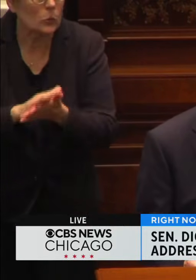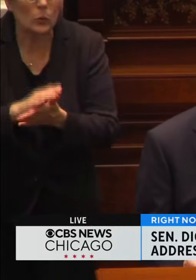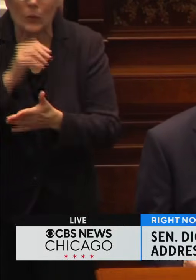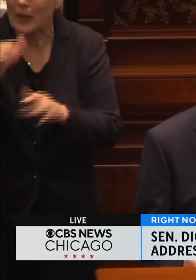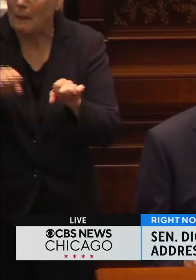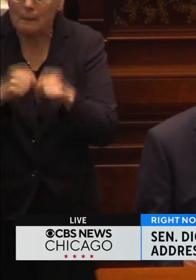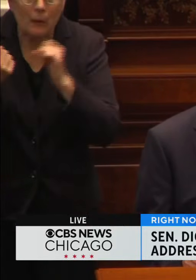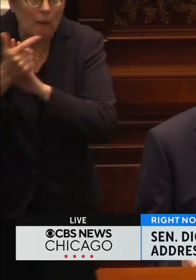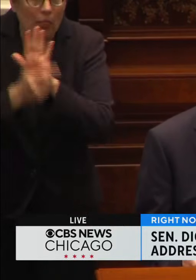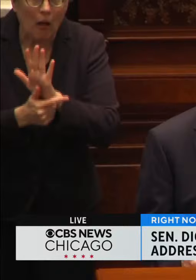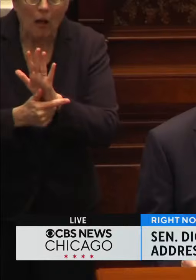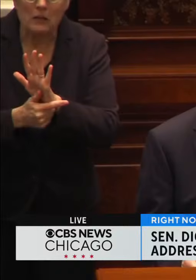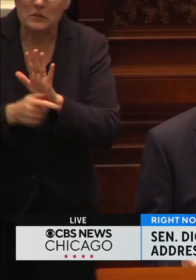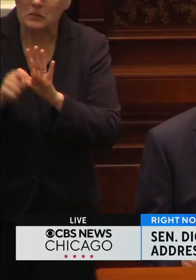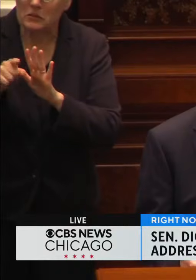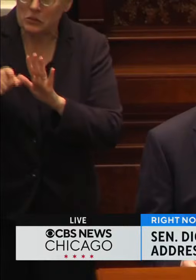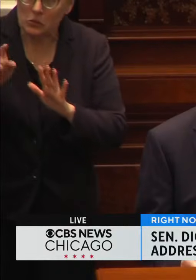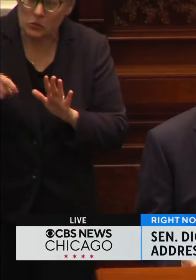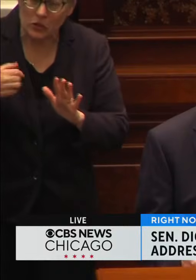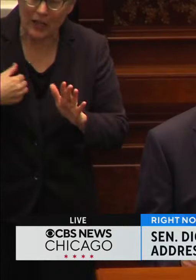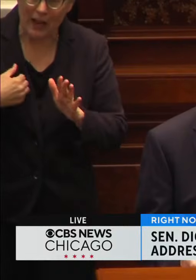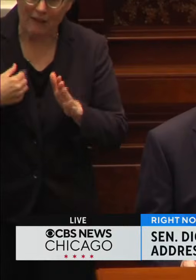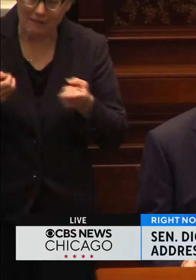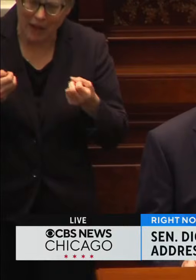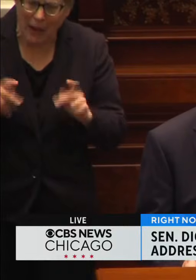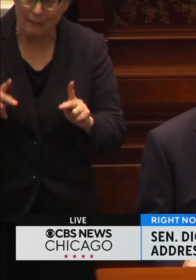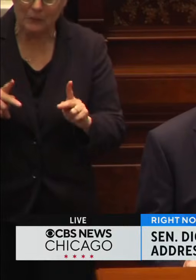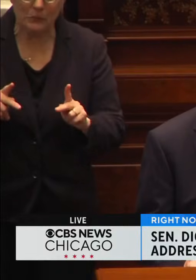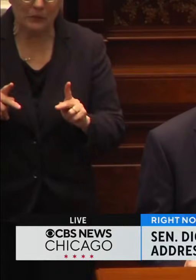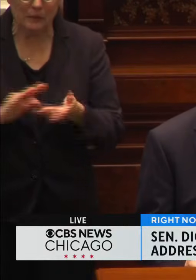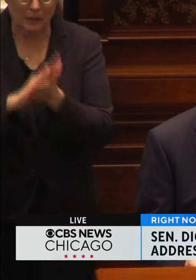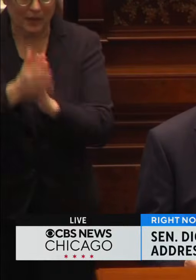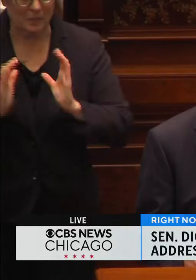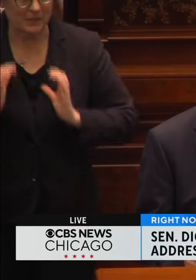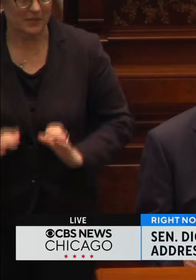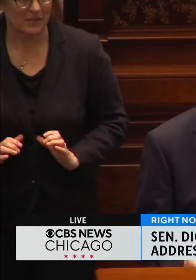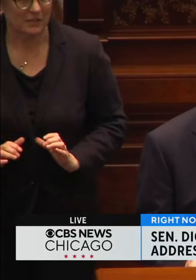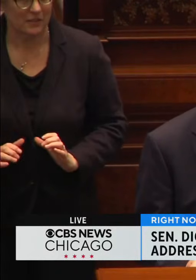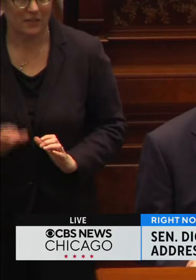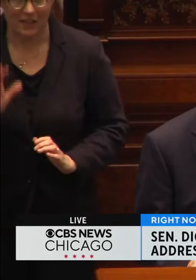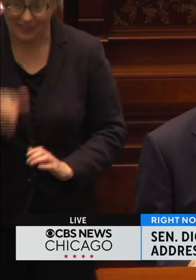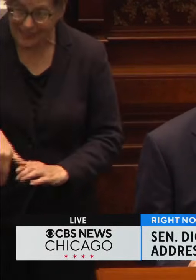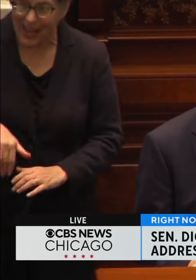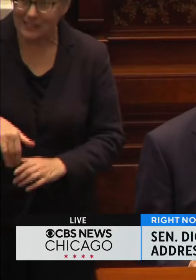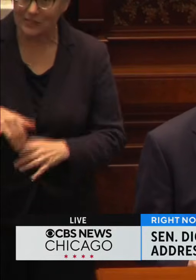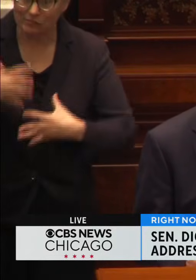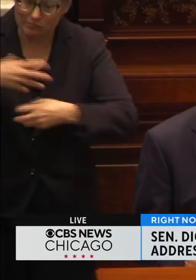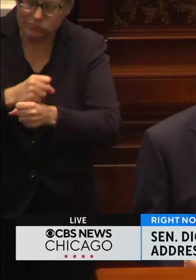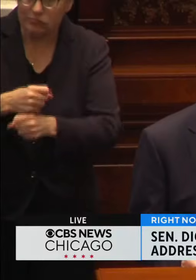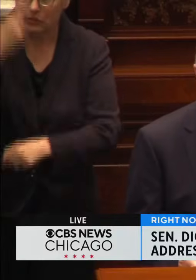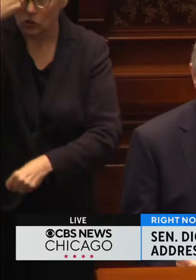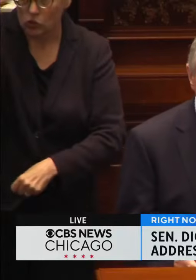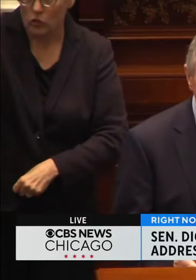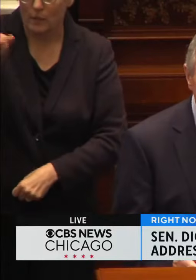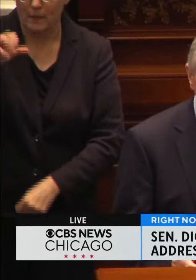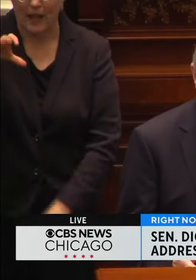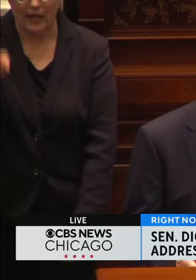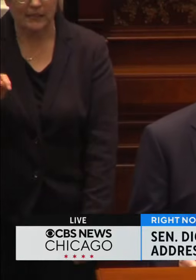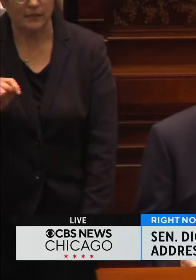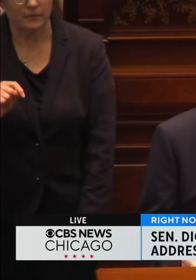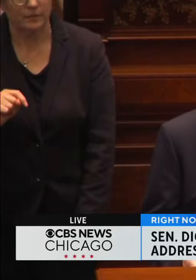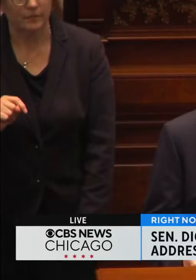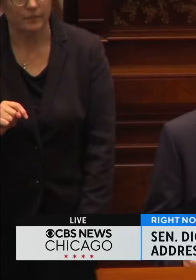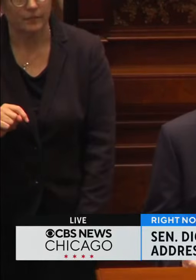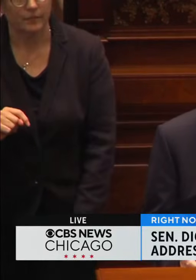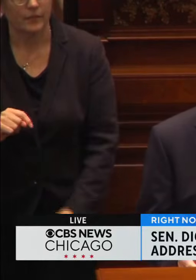nature, you deserve a chance, a pathway to citizenship. That's the DREAM Act. I can recall the first year that